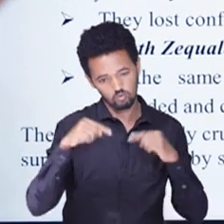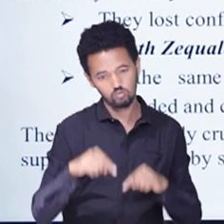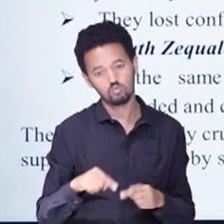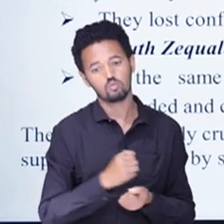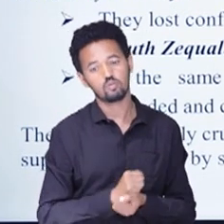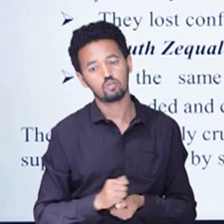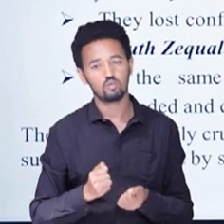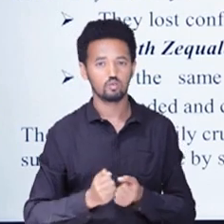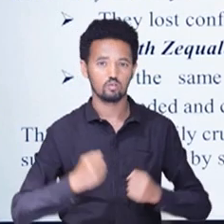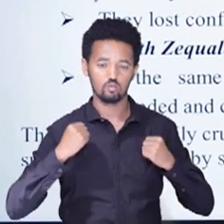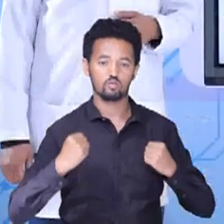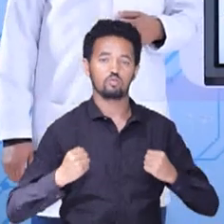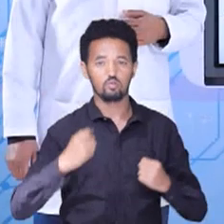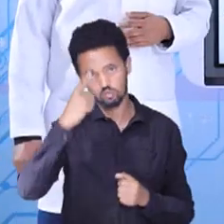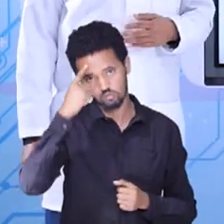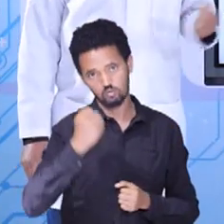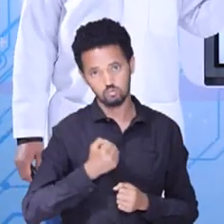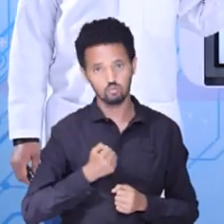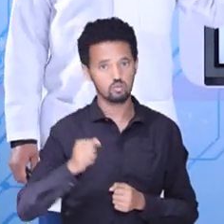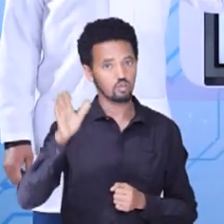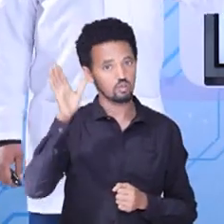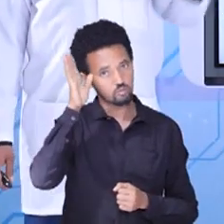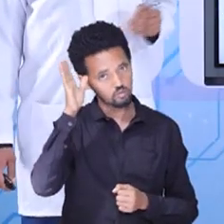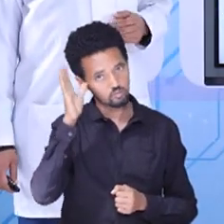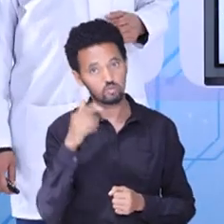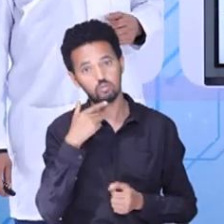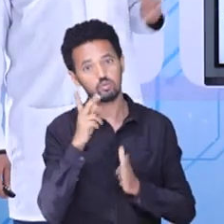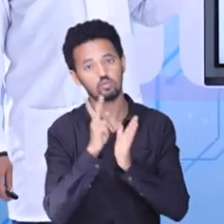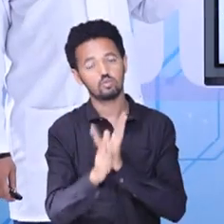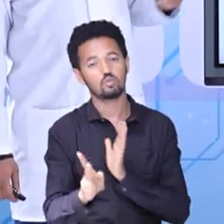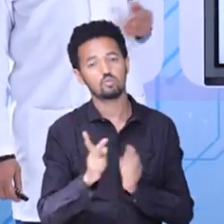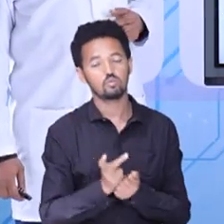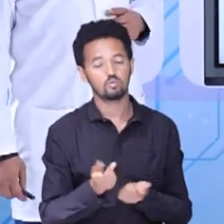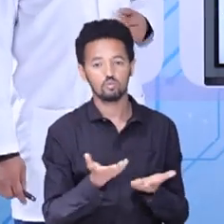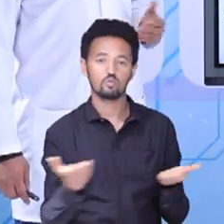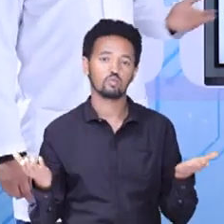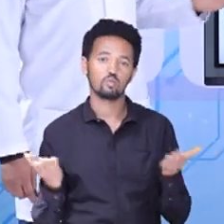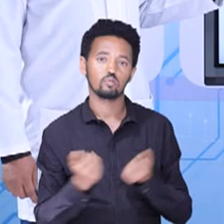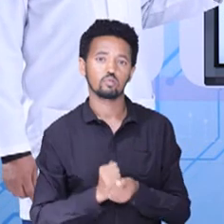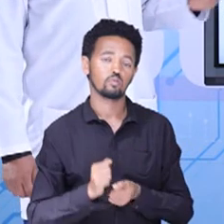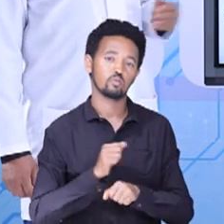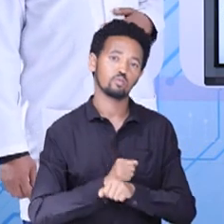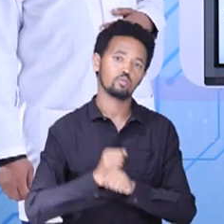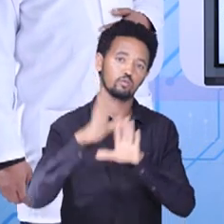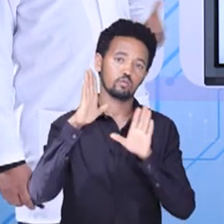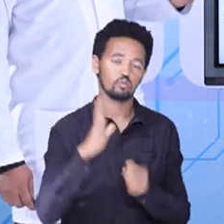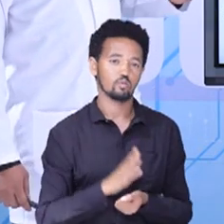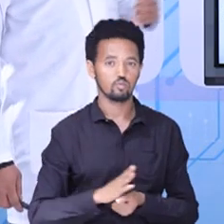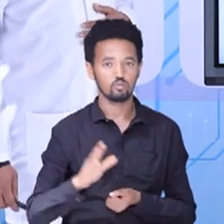The lost confidence. Garmamme Nwai was killed on their way back to Mountain